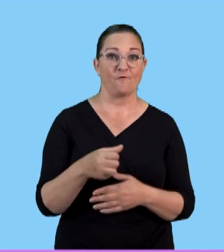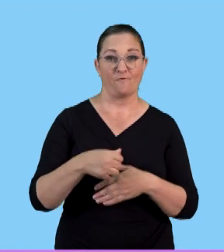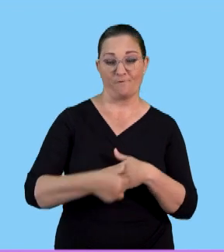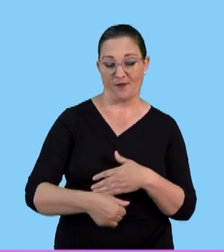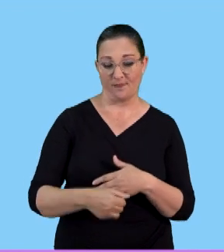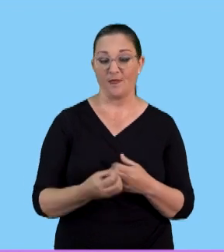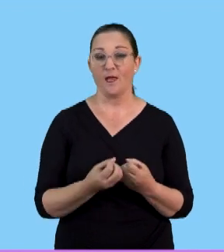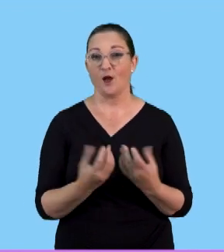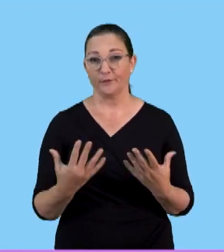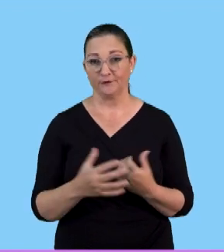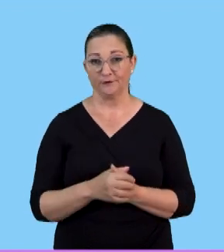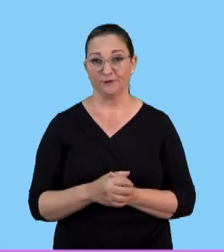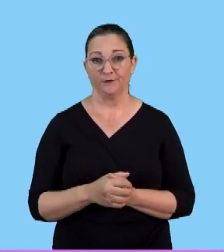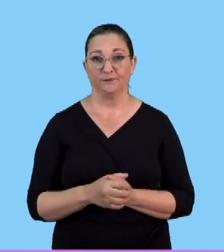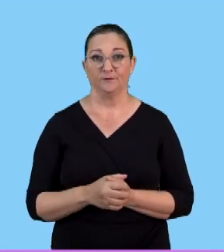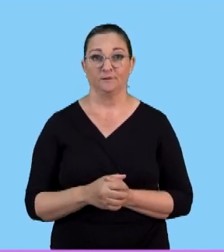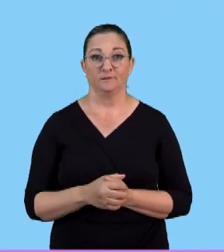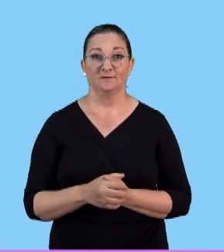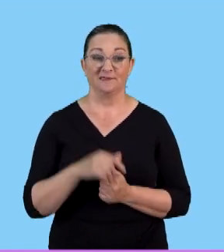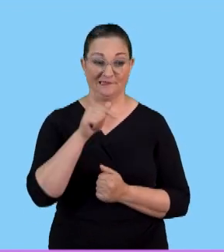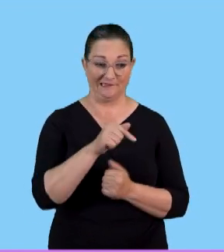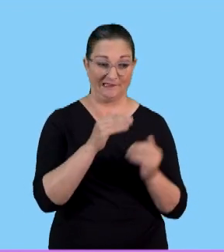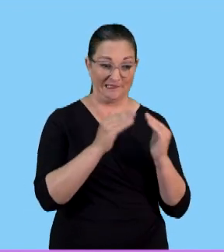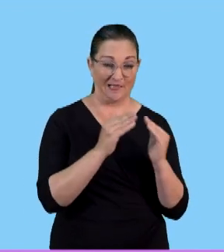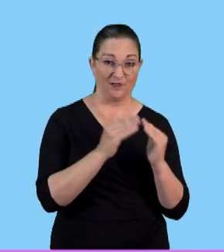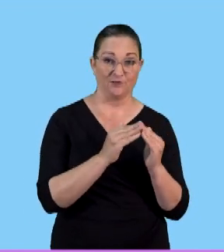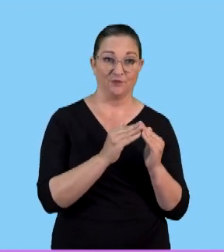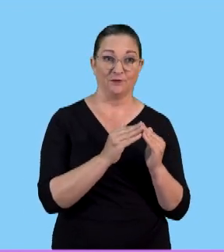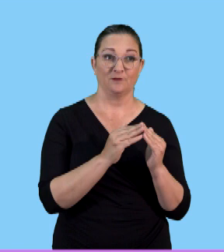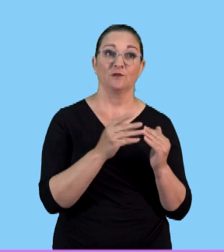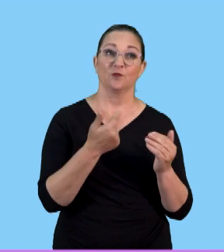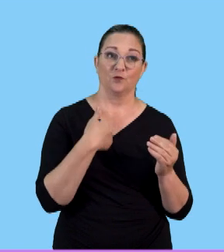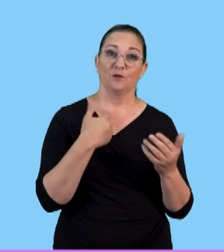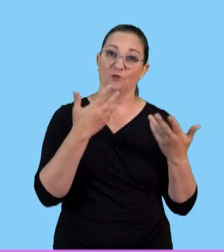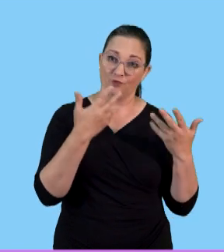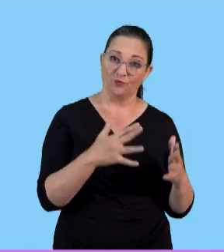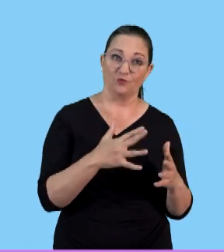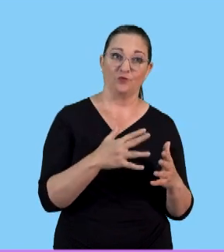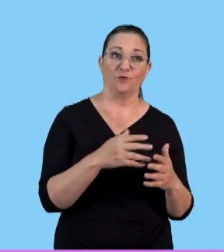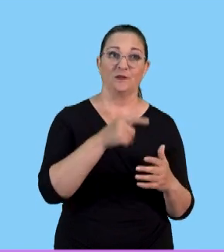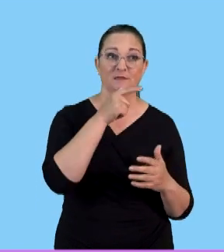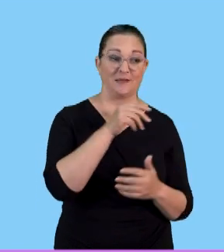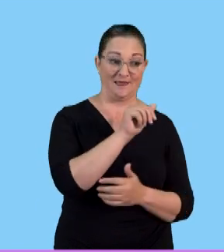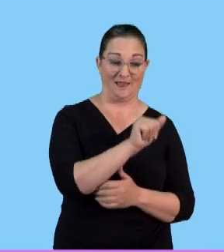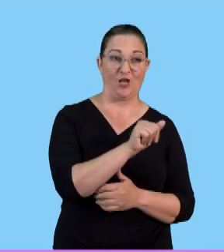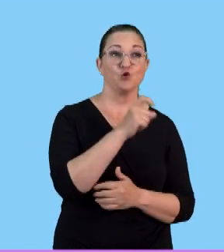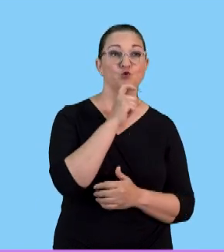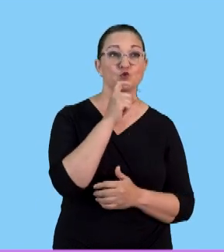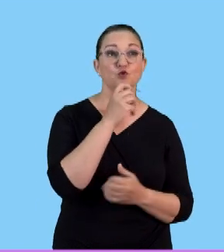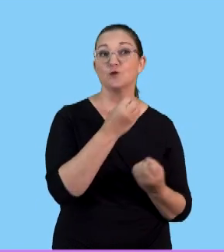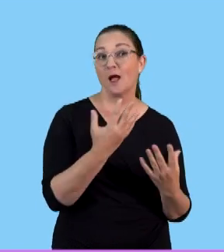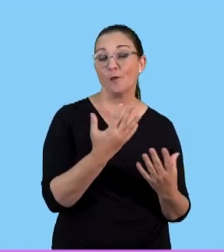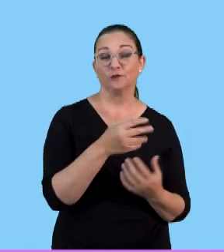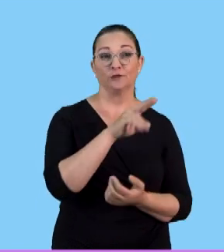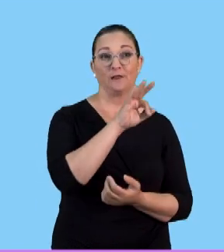be paid for this month. It means now in this household, we have already calculated in number A that they